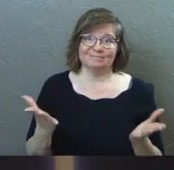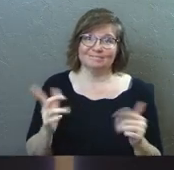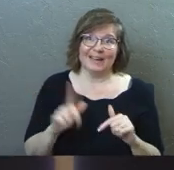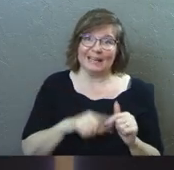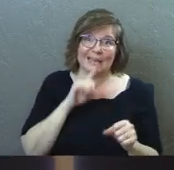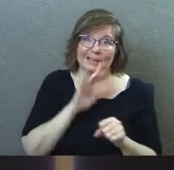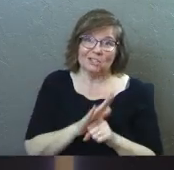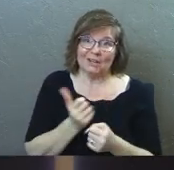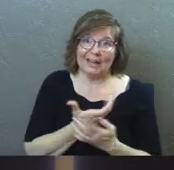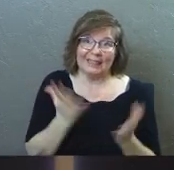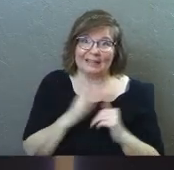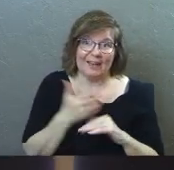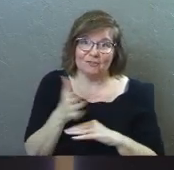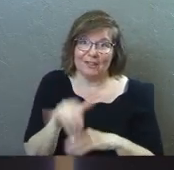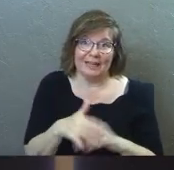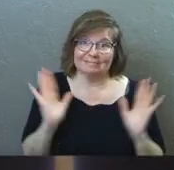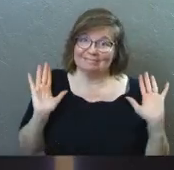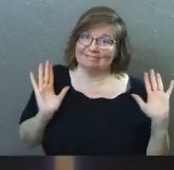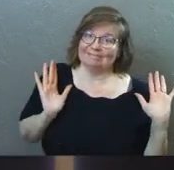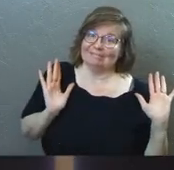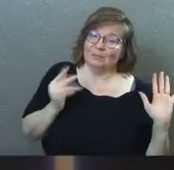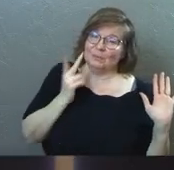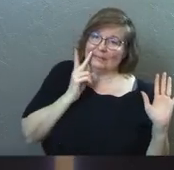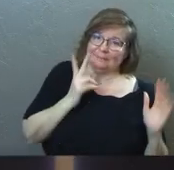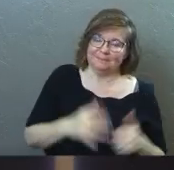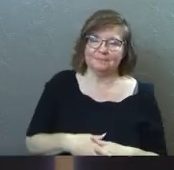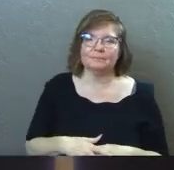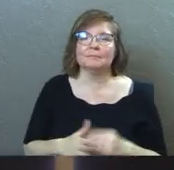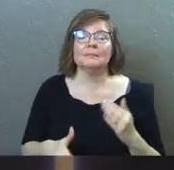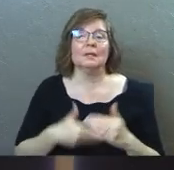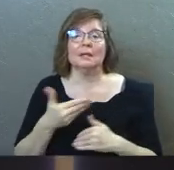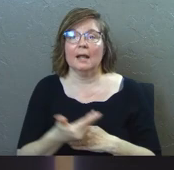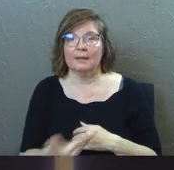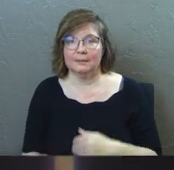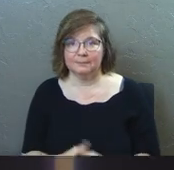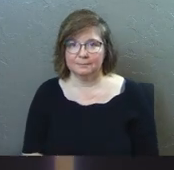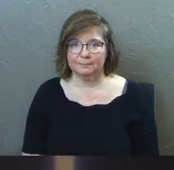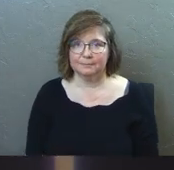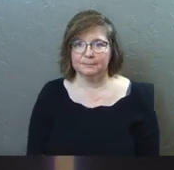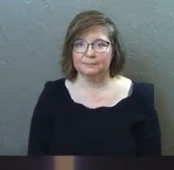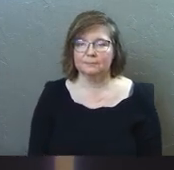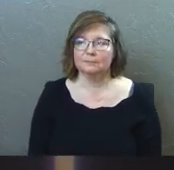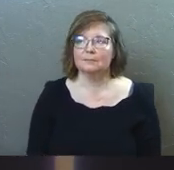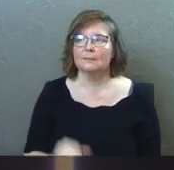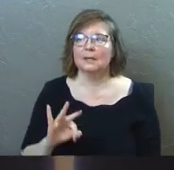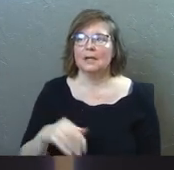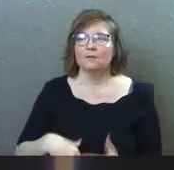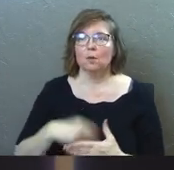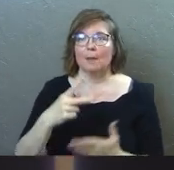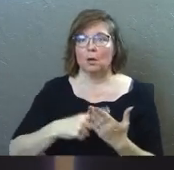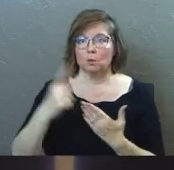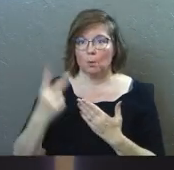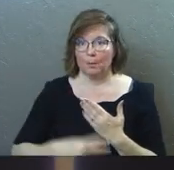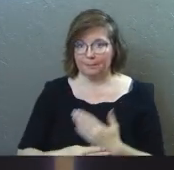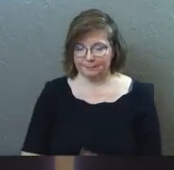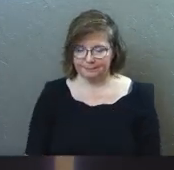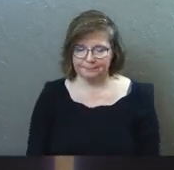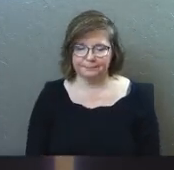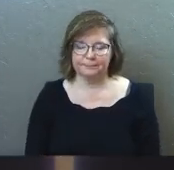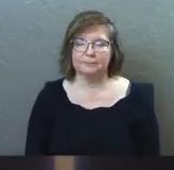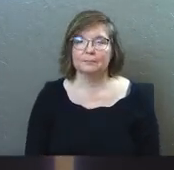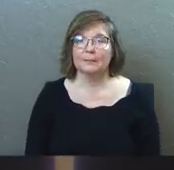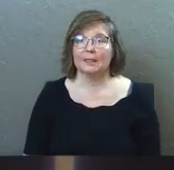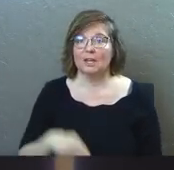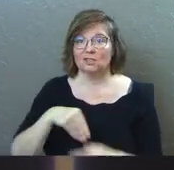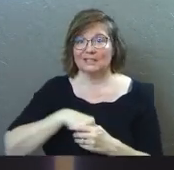I cannot guarantee anything afterward. We'll see. Okay, next thing. If you could pull out your program.